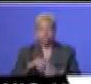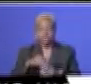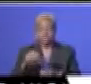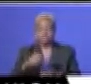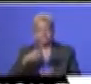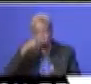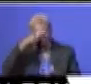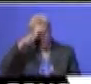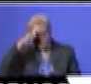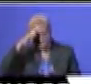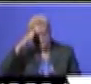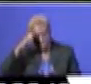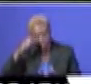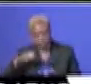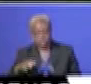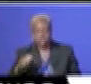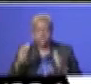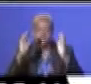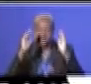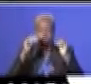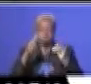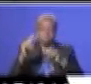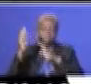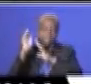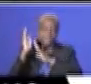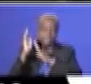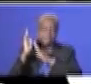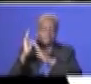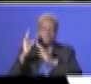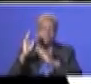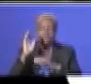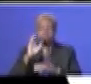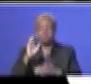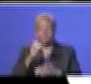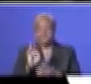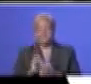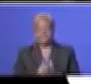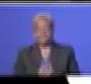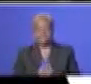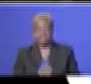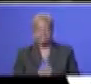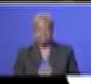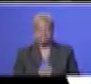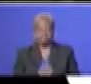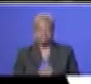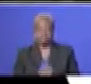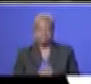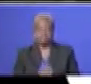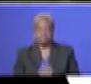many different options to do so in the Bahamas post-COVID-19. For the ZNS Network News, I'm Amajal Knowles.